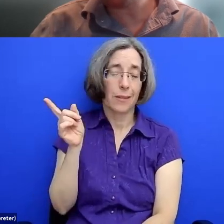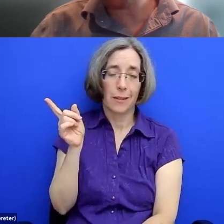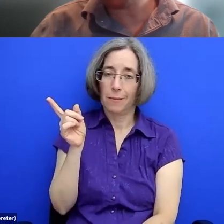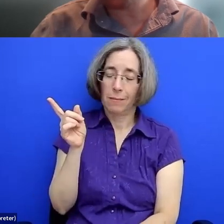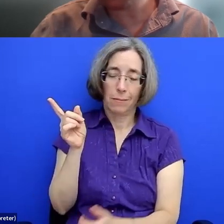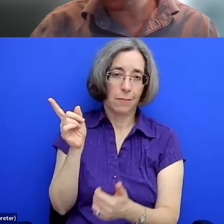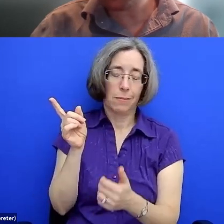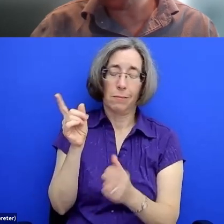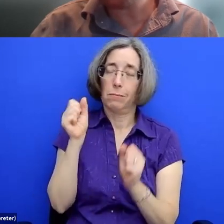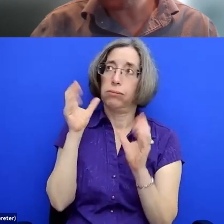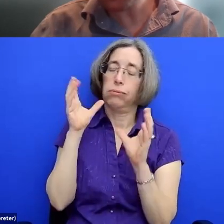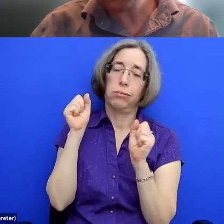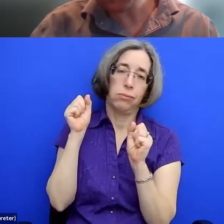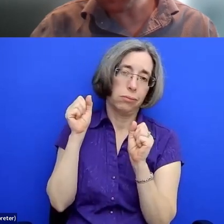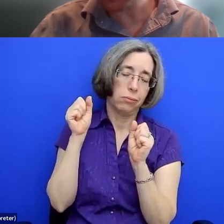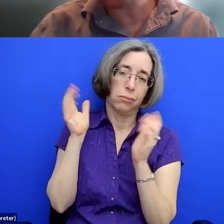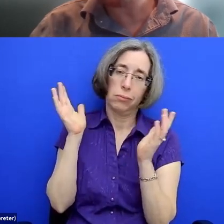have really been incredible.